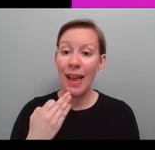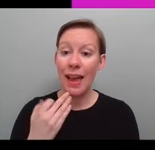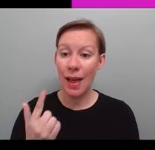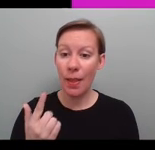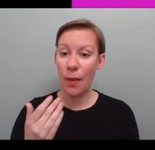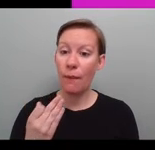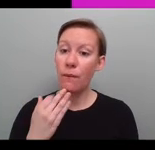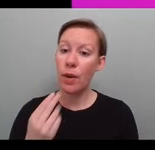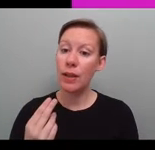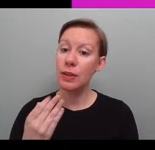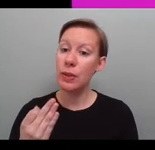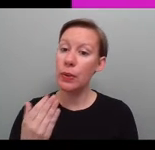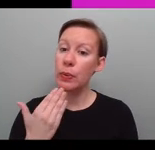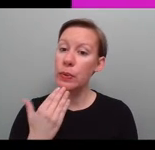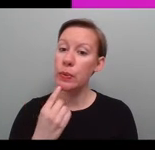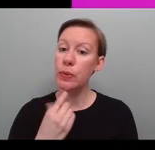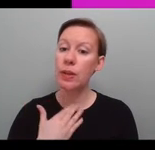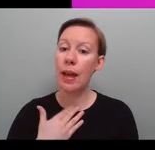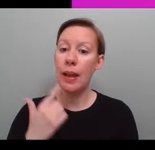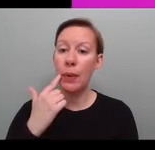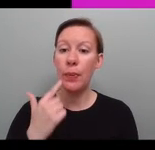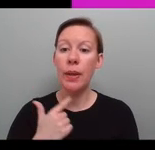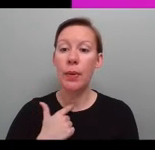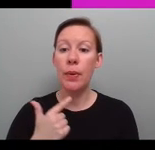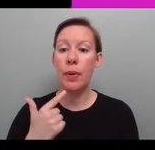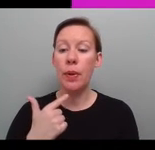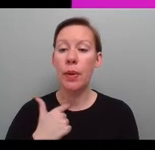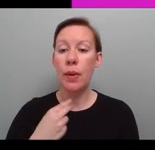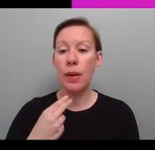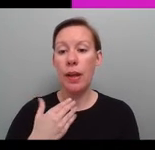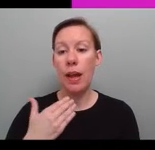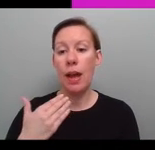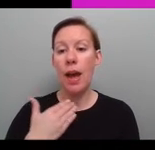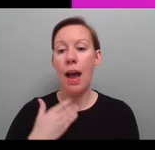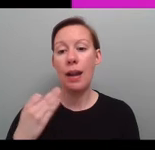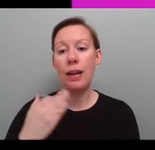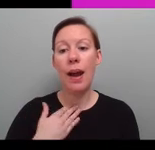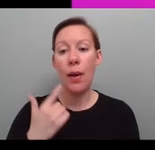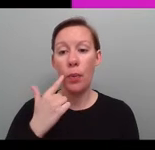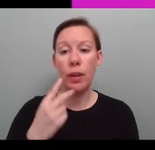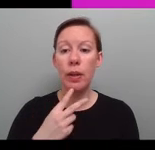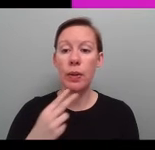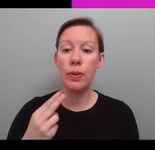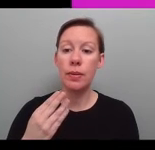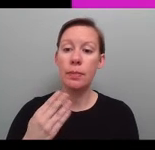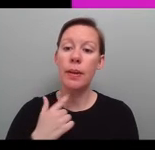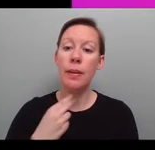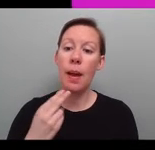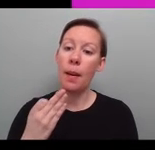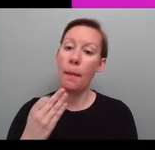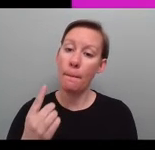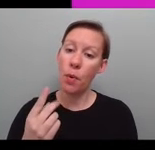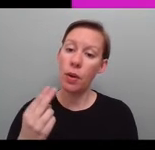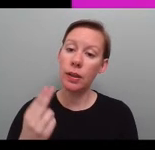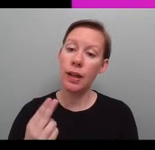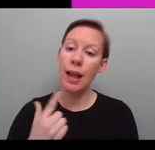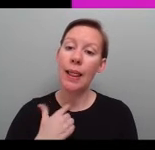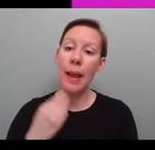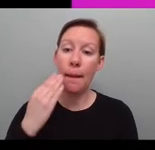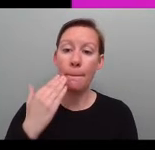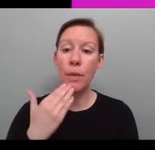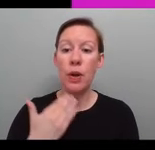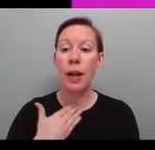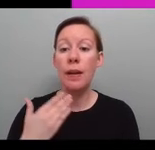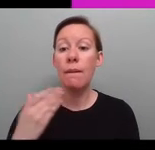Hello friends! So today we're going to be looking at how we're going to get to use Blackboard Collaborate to do our at-home